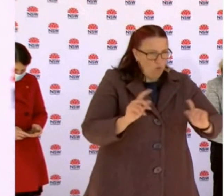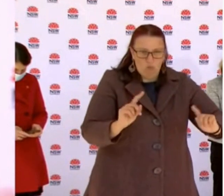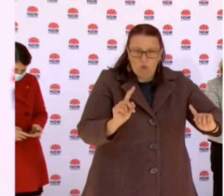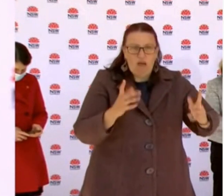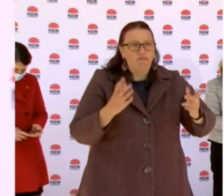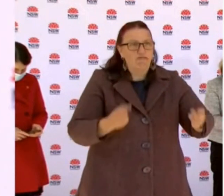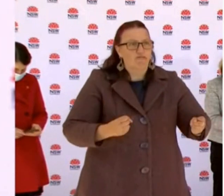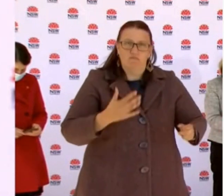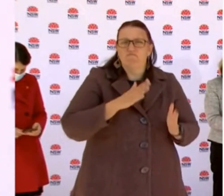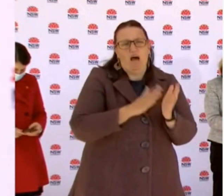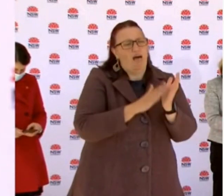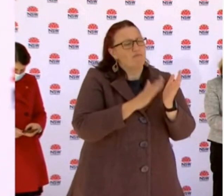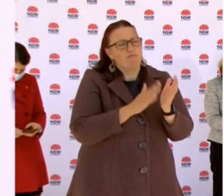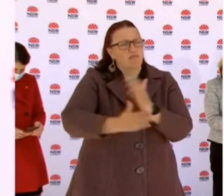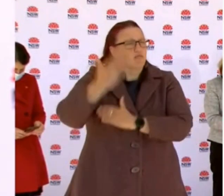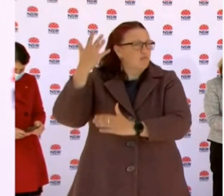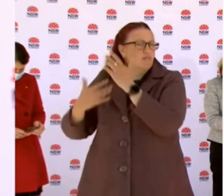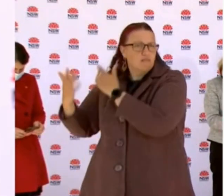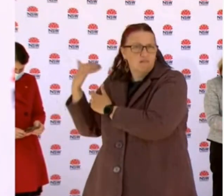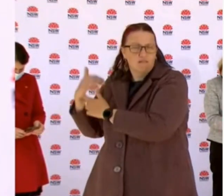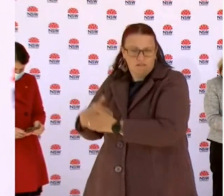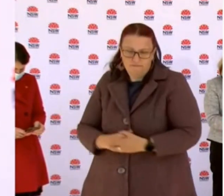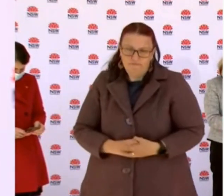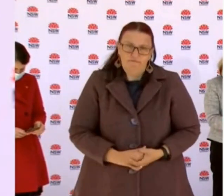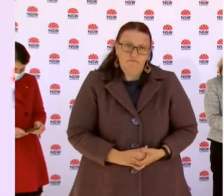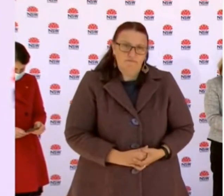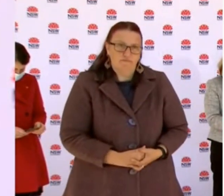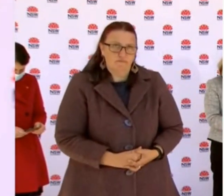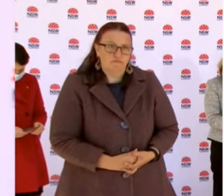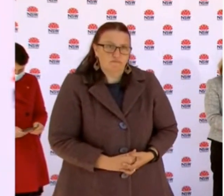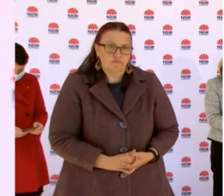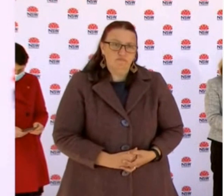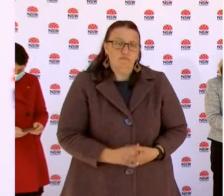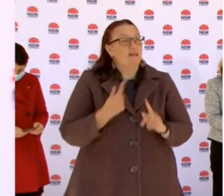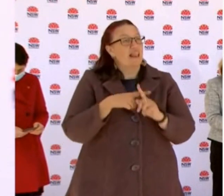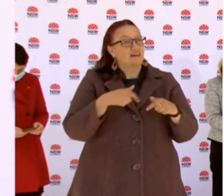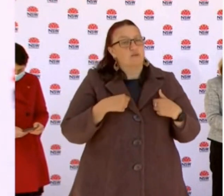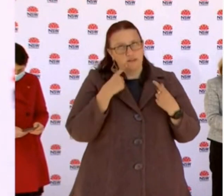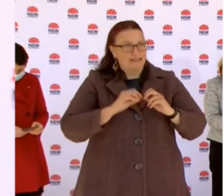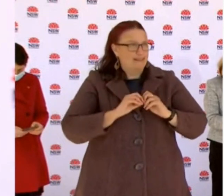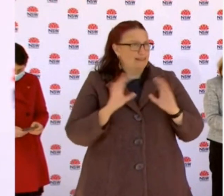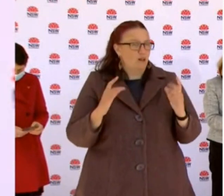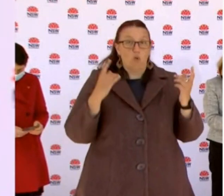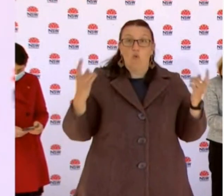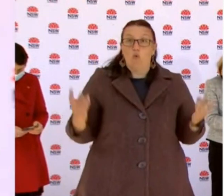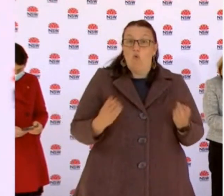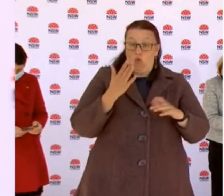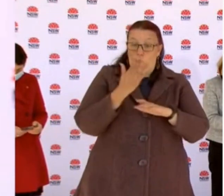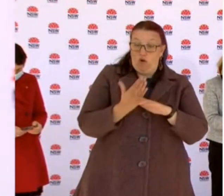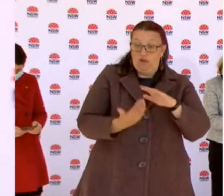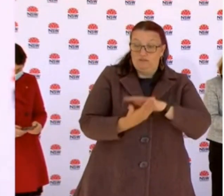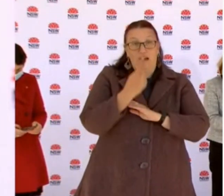care facilities. This was months and months ago. And we also made very clear in that process that any aged care